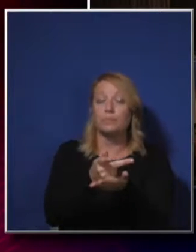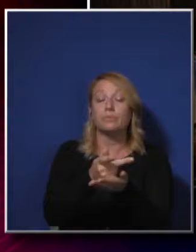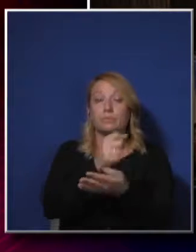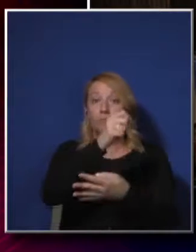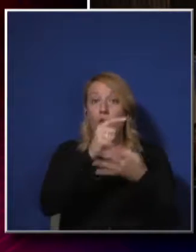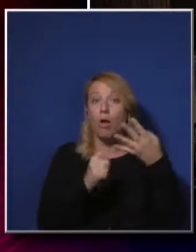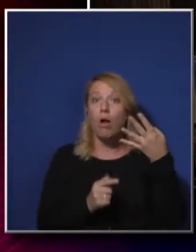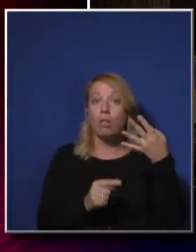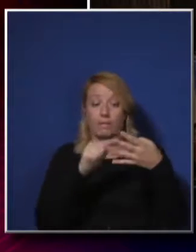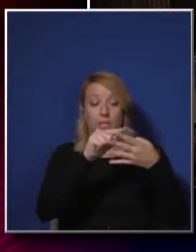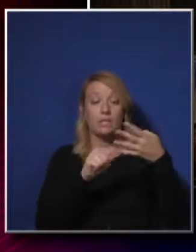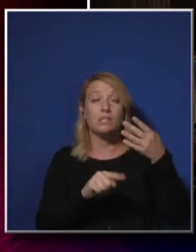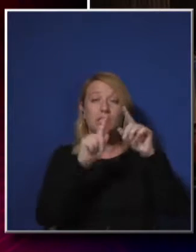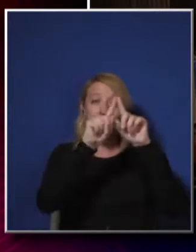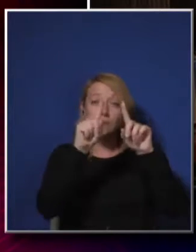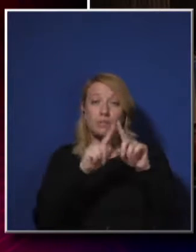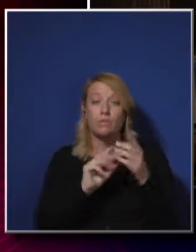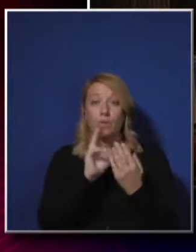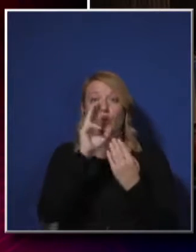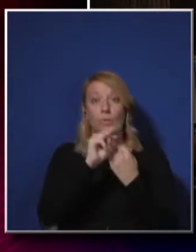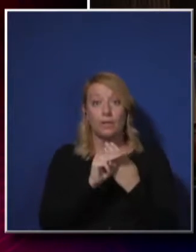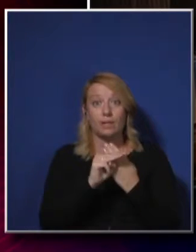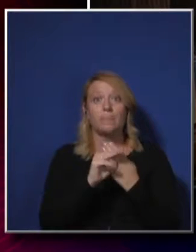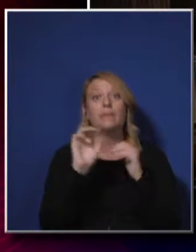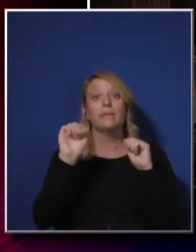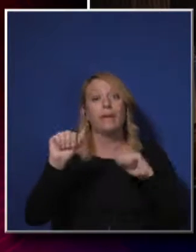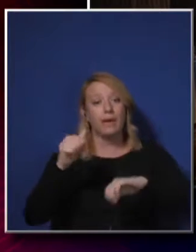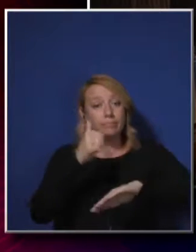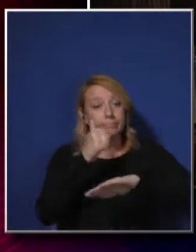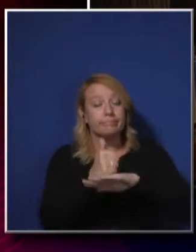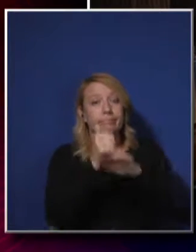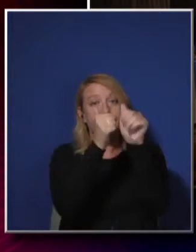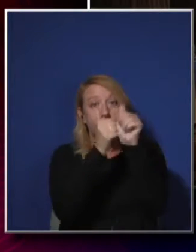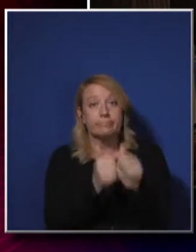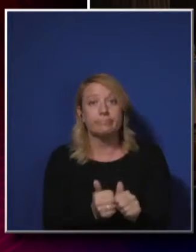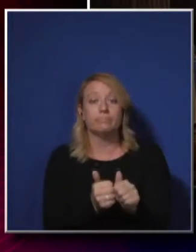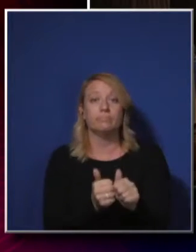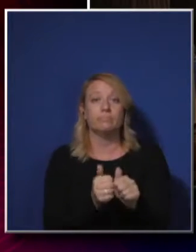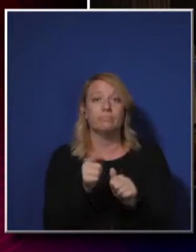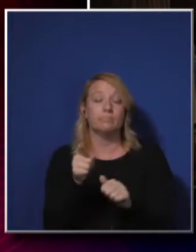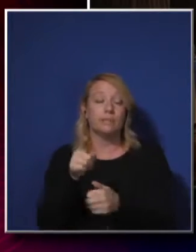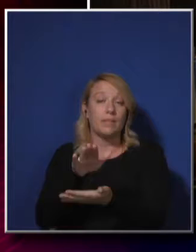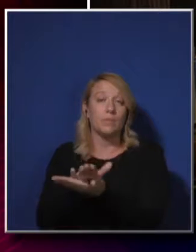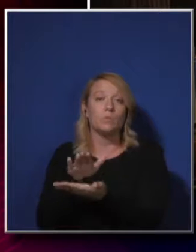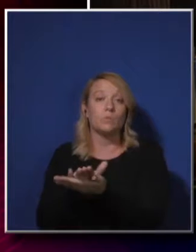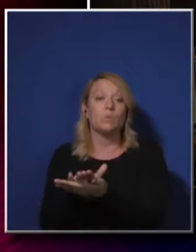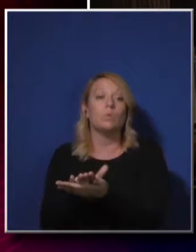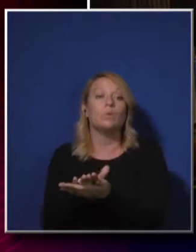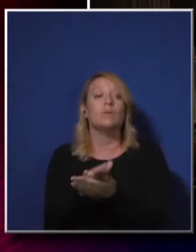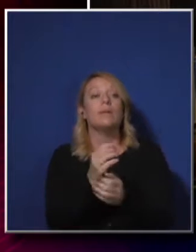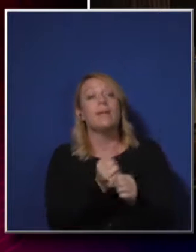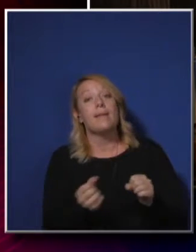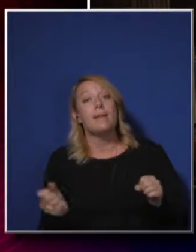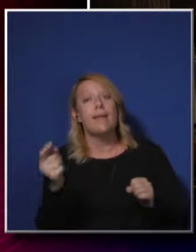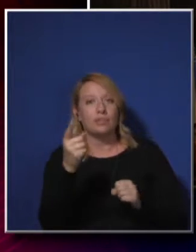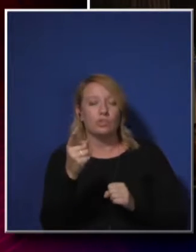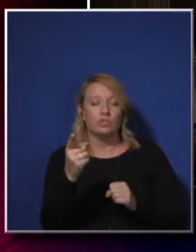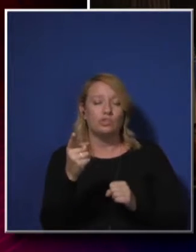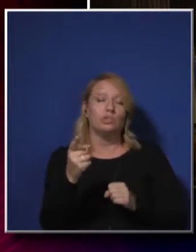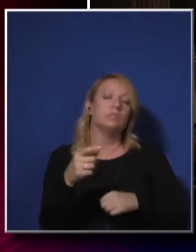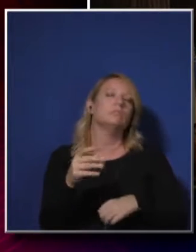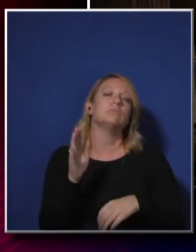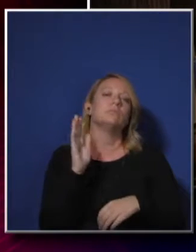all of these Braille curricula for use in the schools. our later process early next year will involve